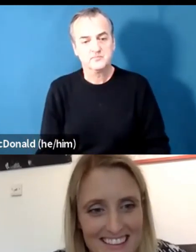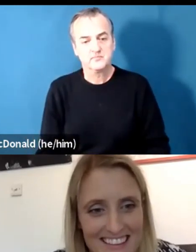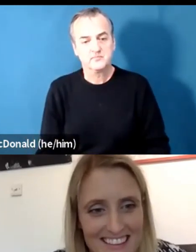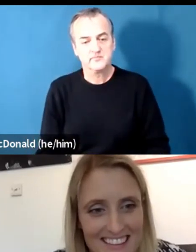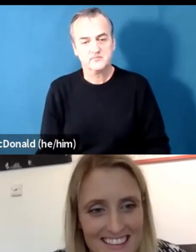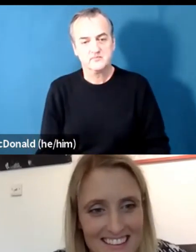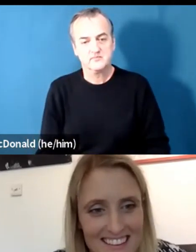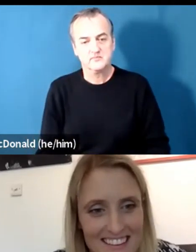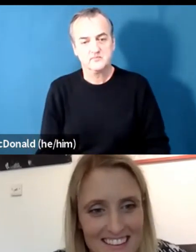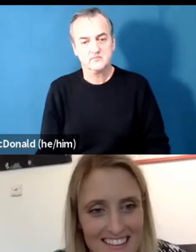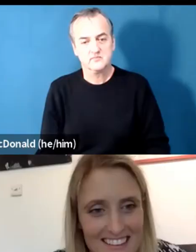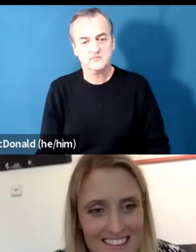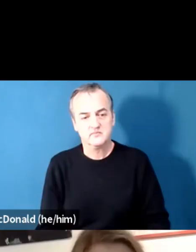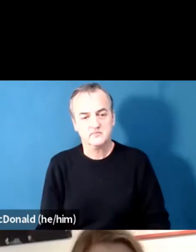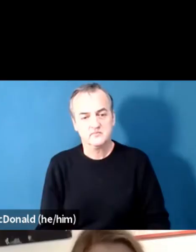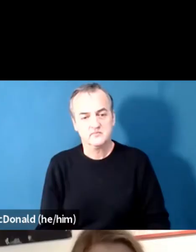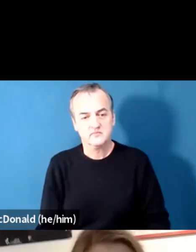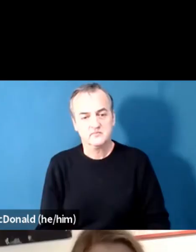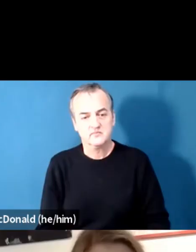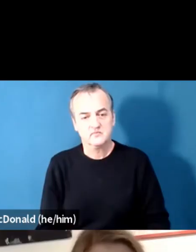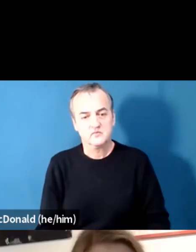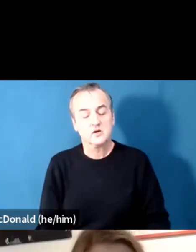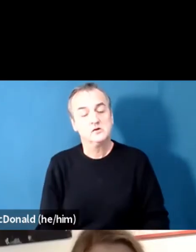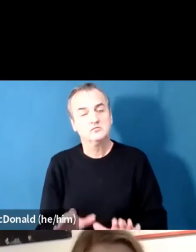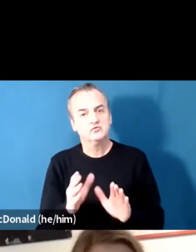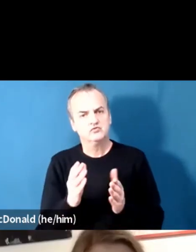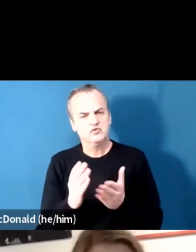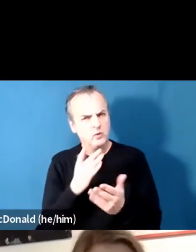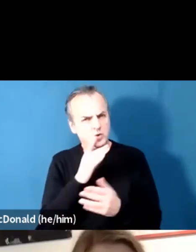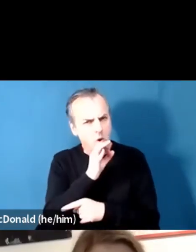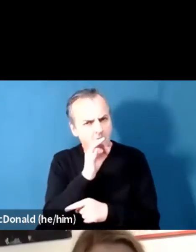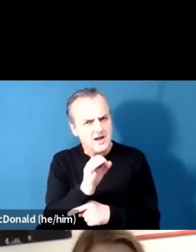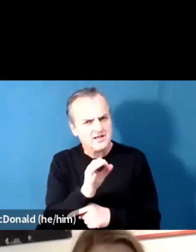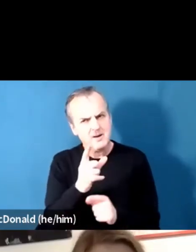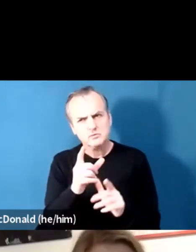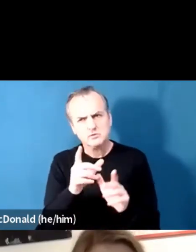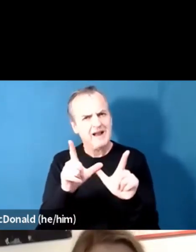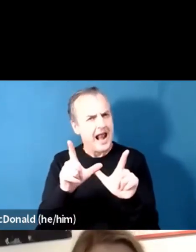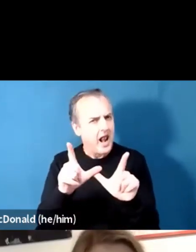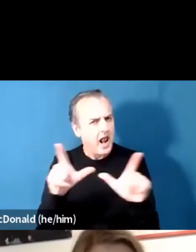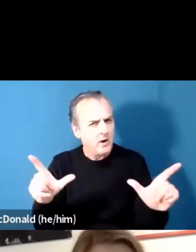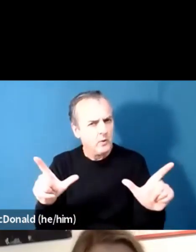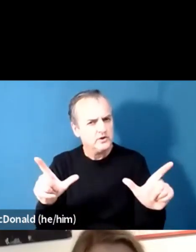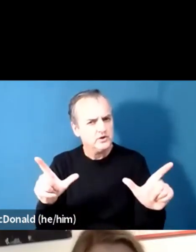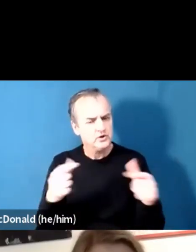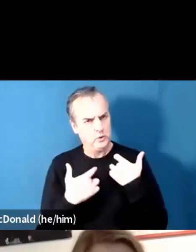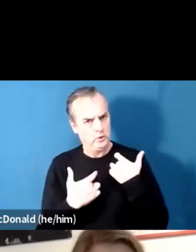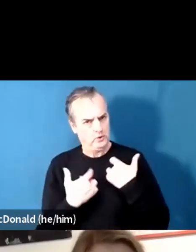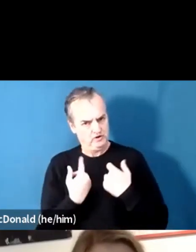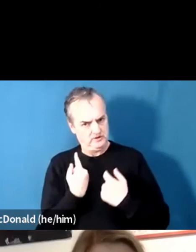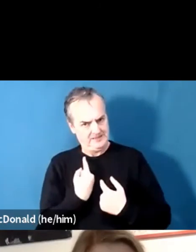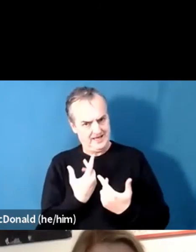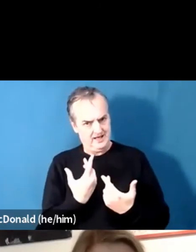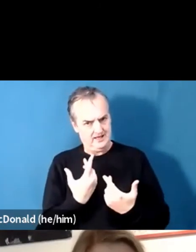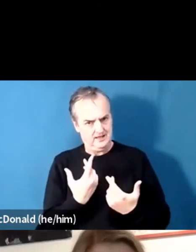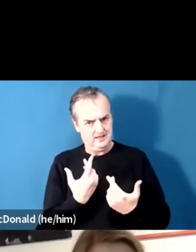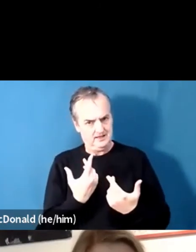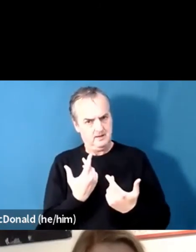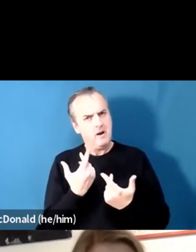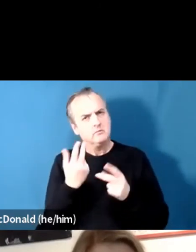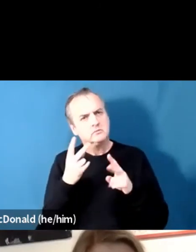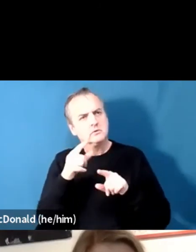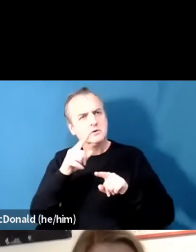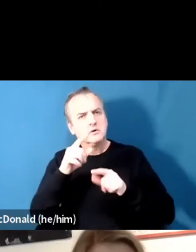and facilitate in a sec, so I'm gagging in a bit. I just wondered about language. I'm really interested, especially because of our